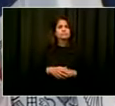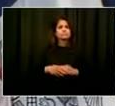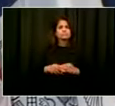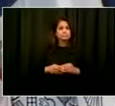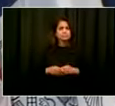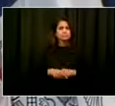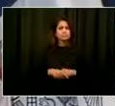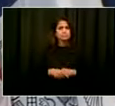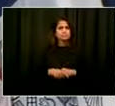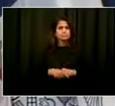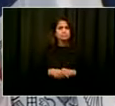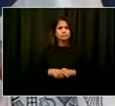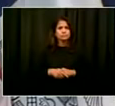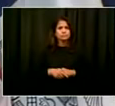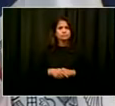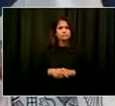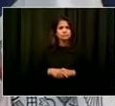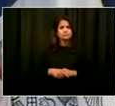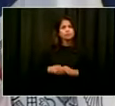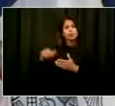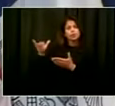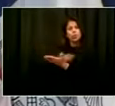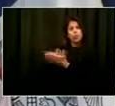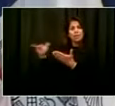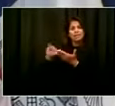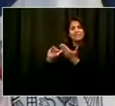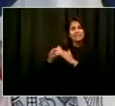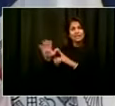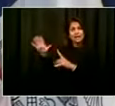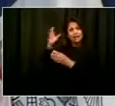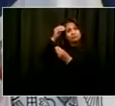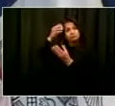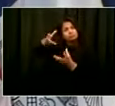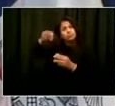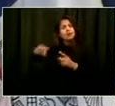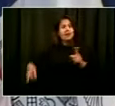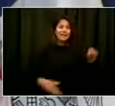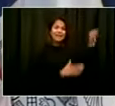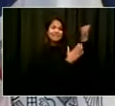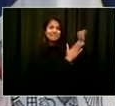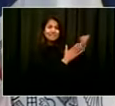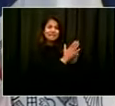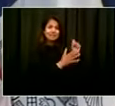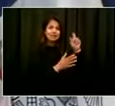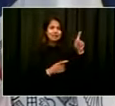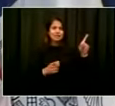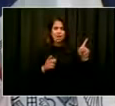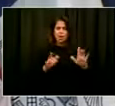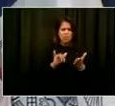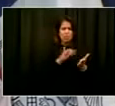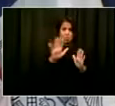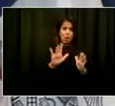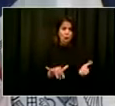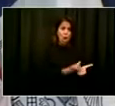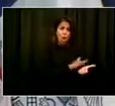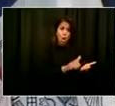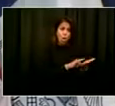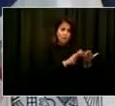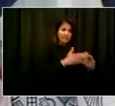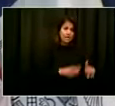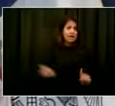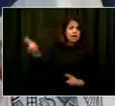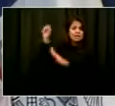COVID began. There were always different numbers. I said it was down to some sort of delay. So I guess the question is why now that you have parts of the